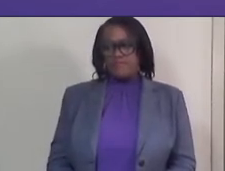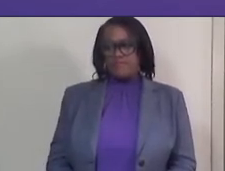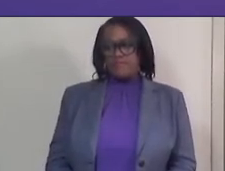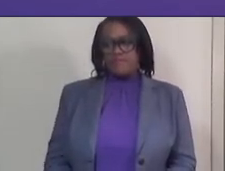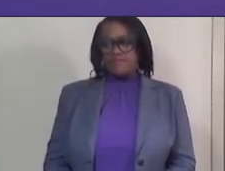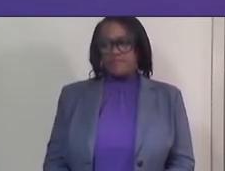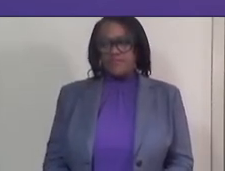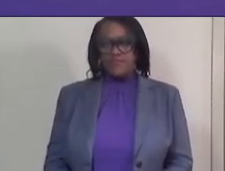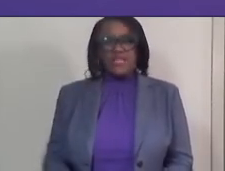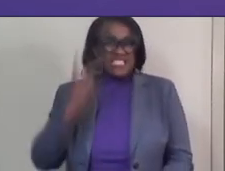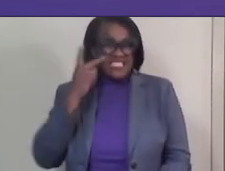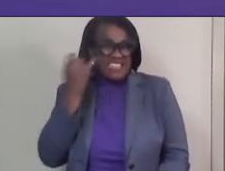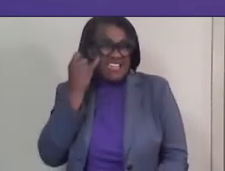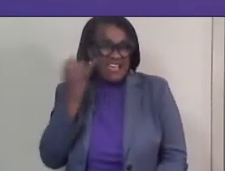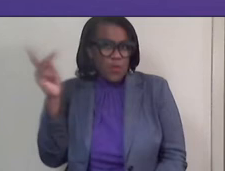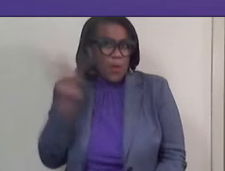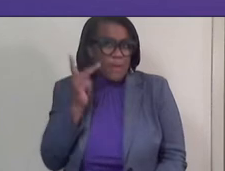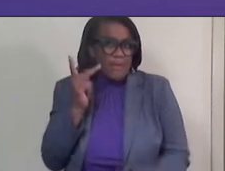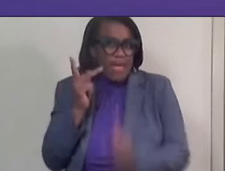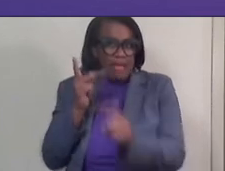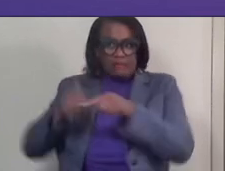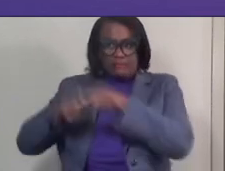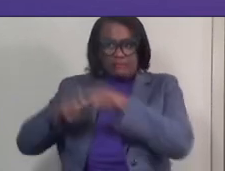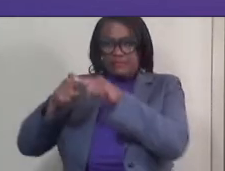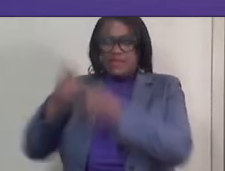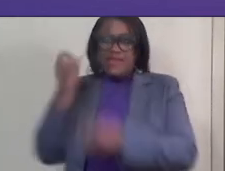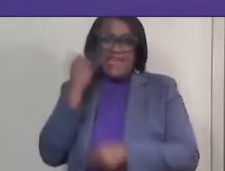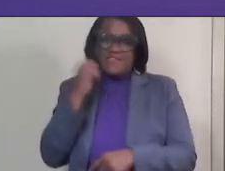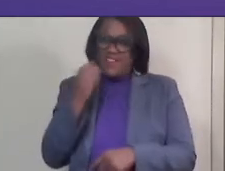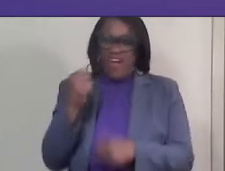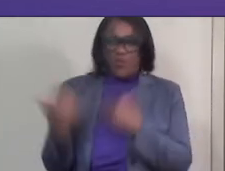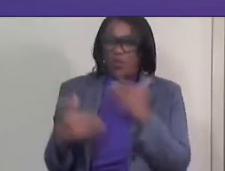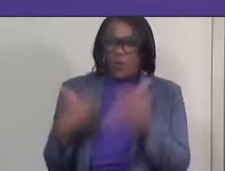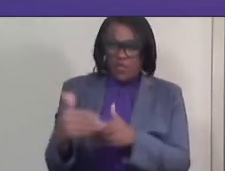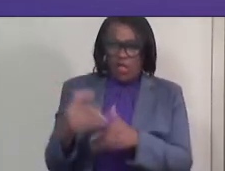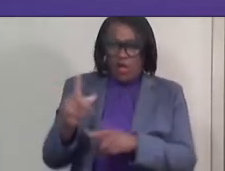We'll see if this will come back in, and if not, we'll move along.